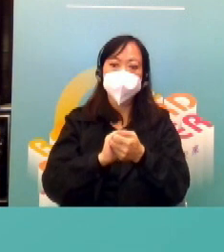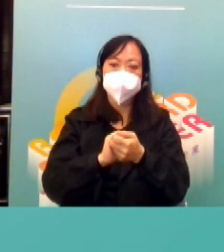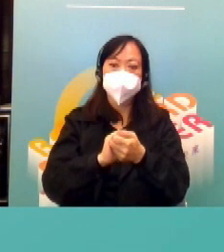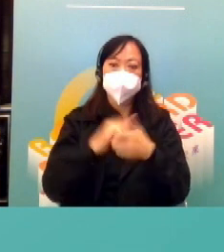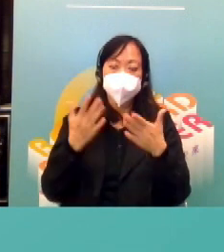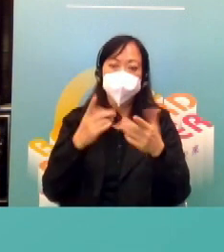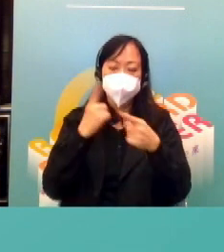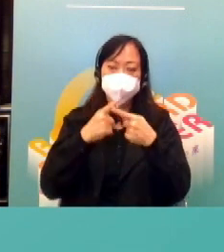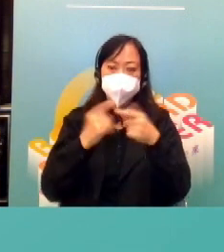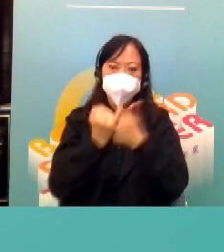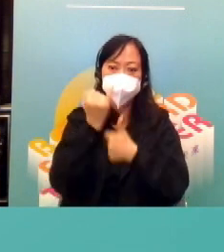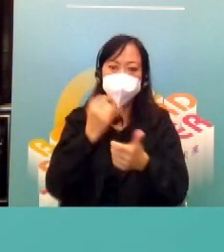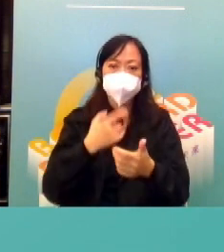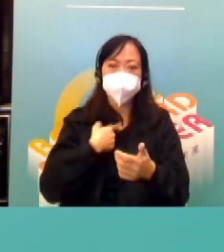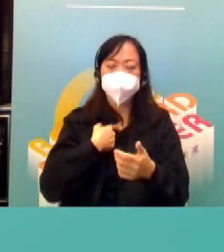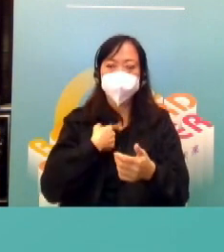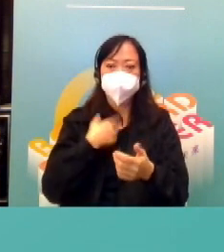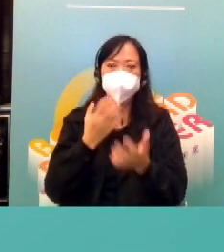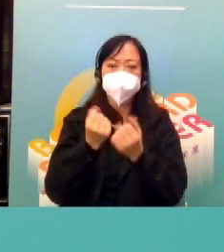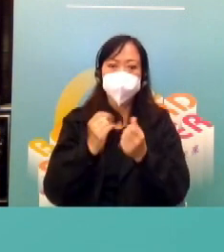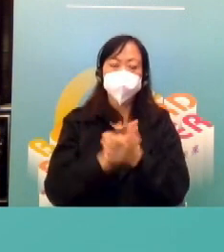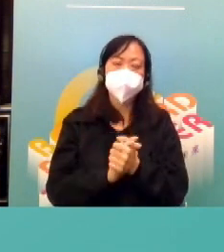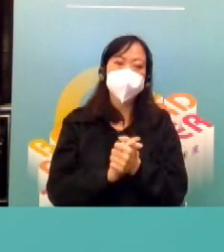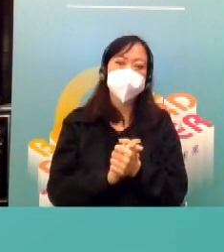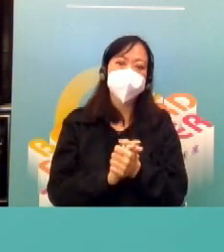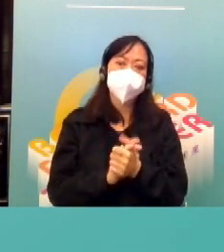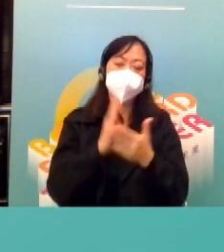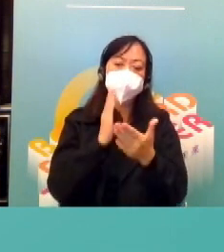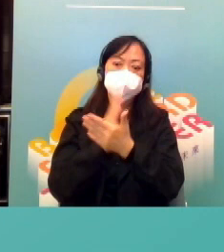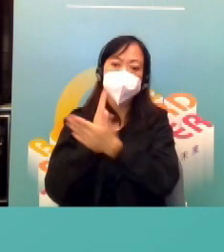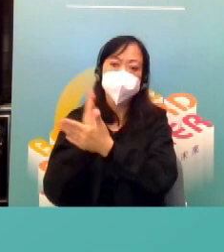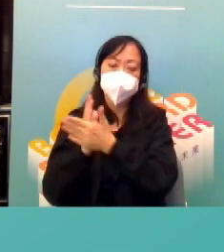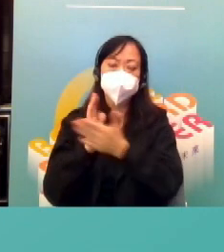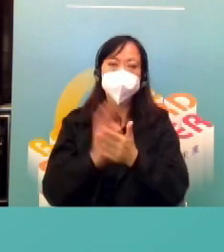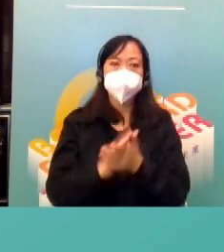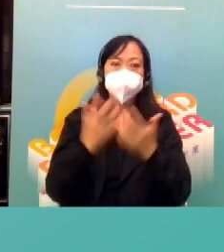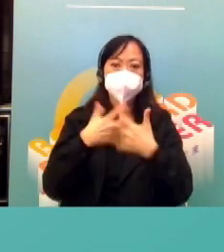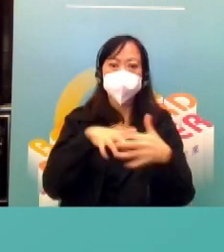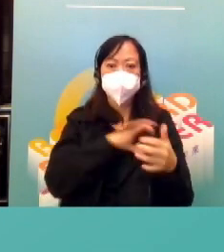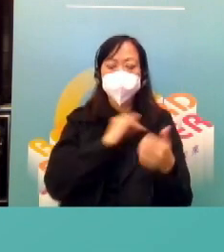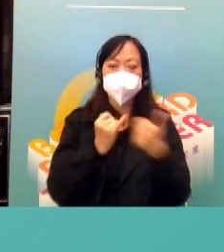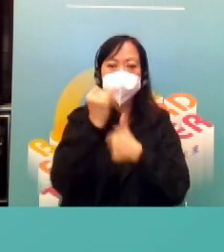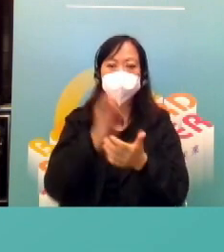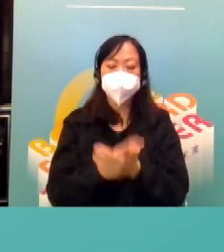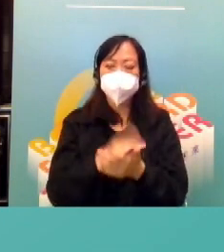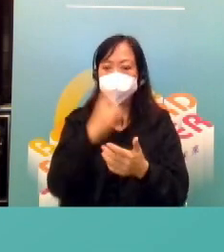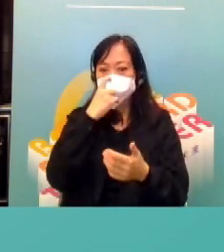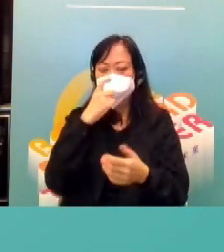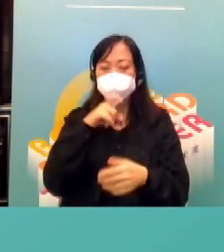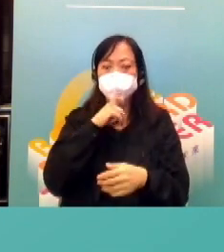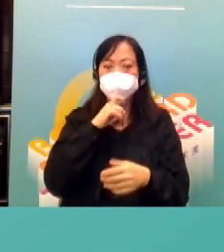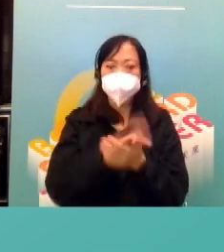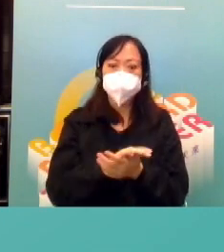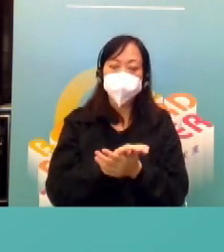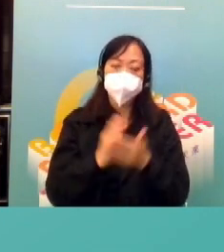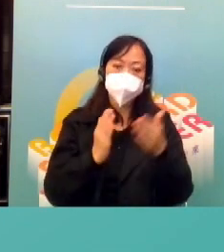being manifested across many different economies. So in the UK, we have over 80,000 children that are often separated from their families and